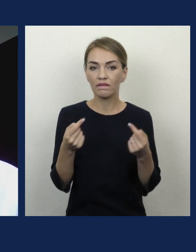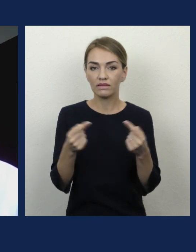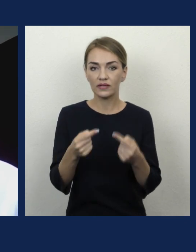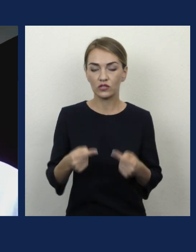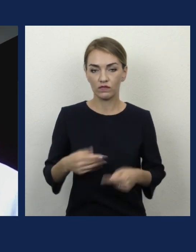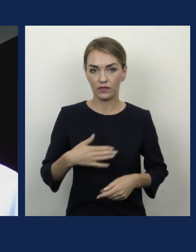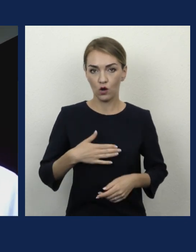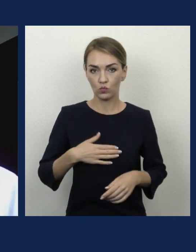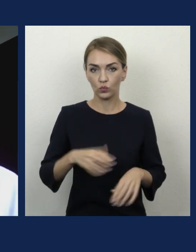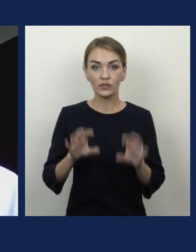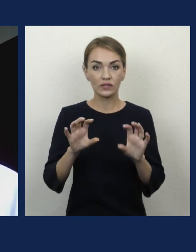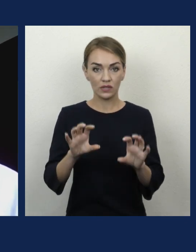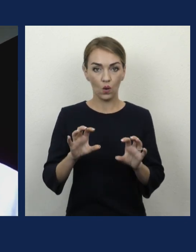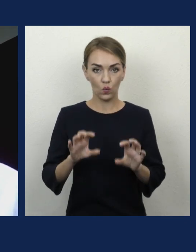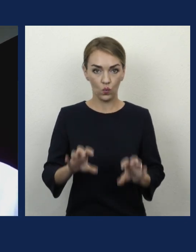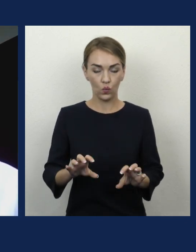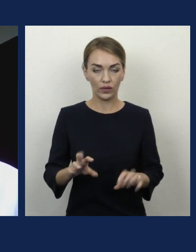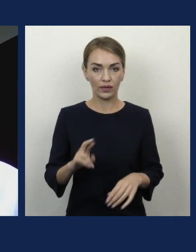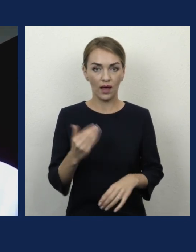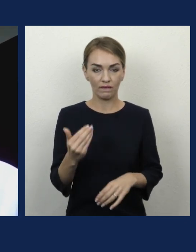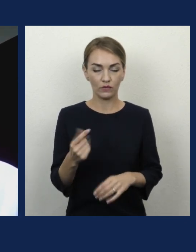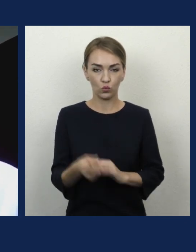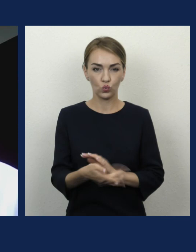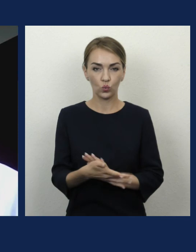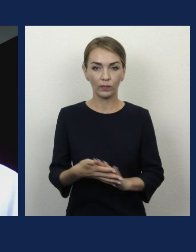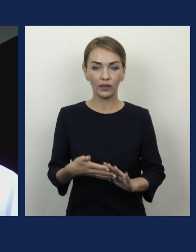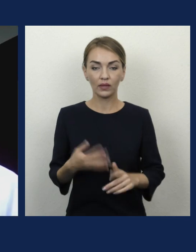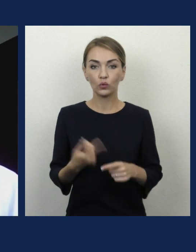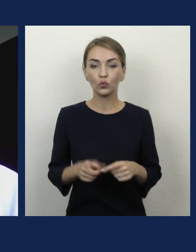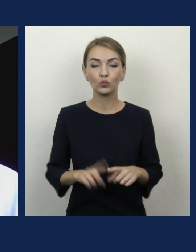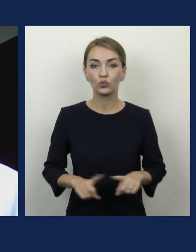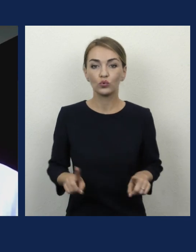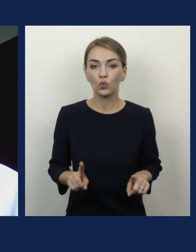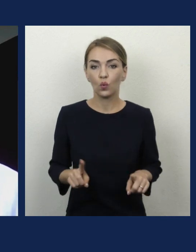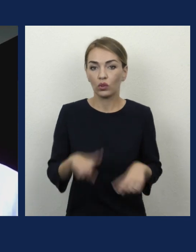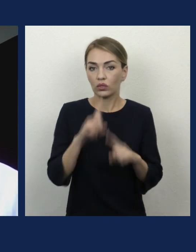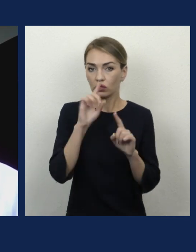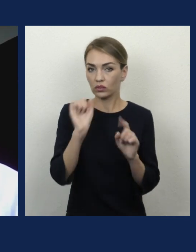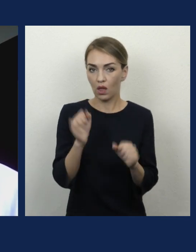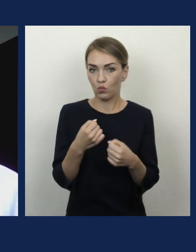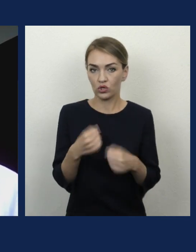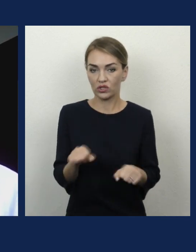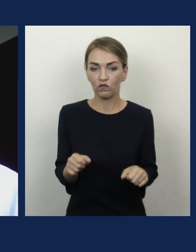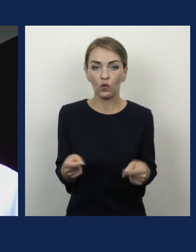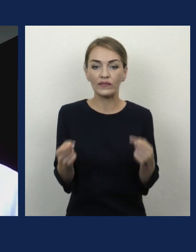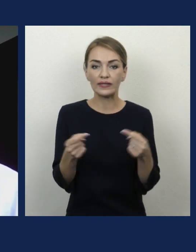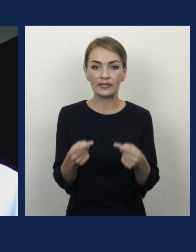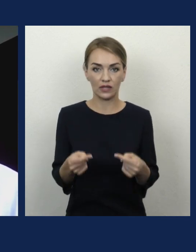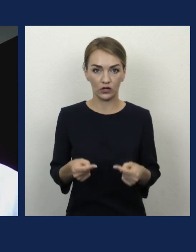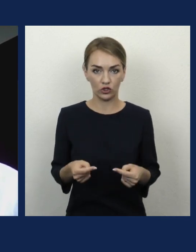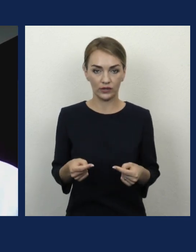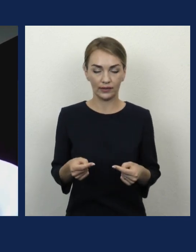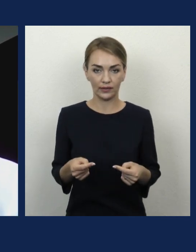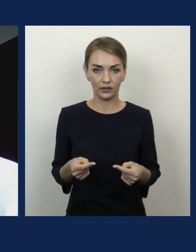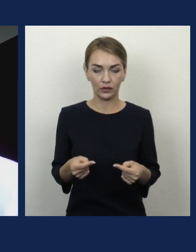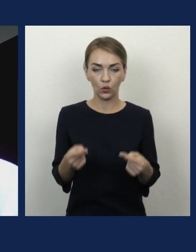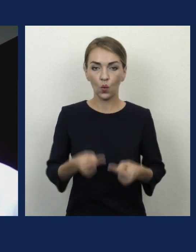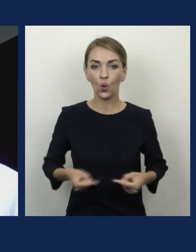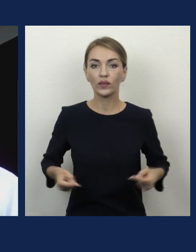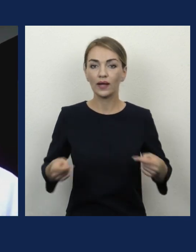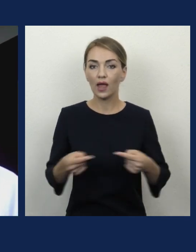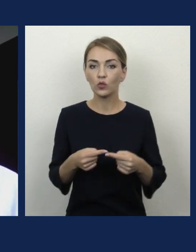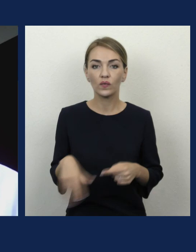understand, because it is not possible to define the concrete situation, define